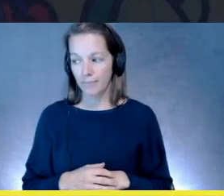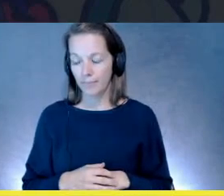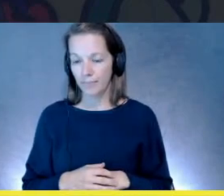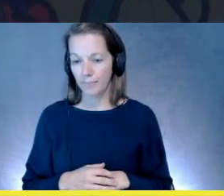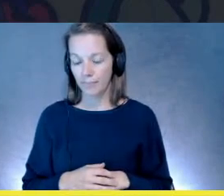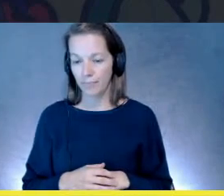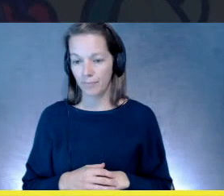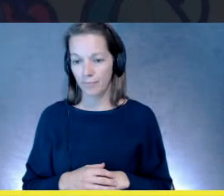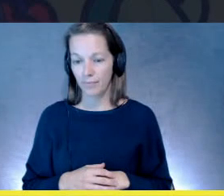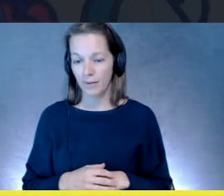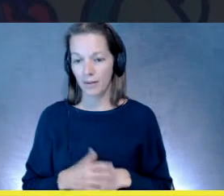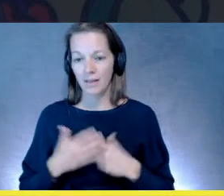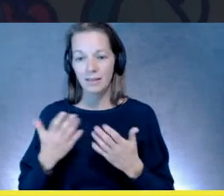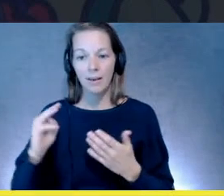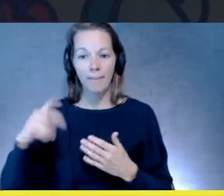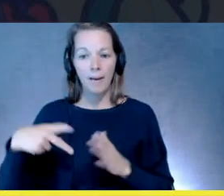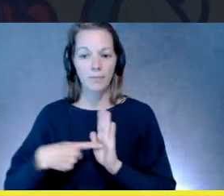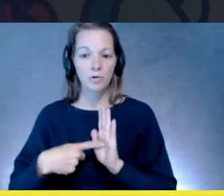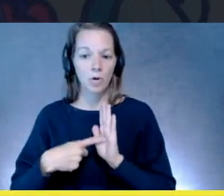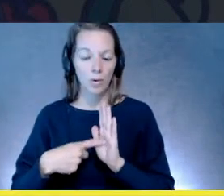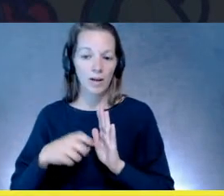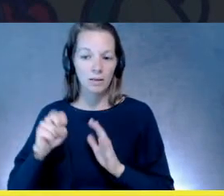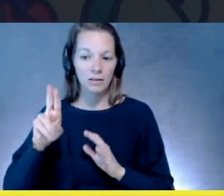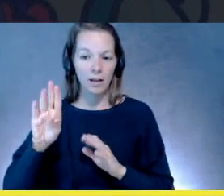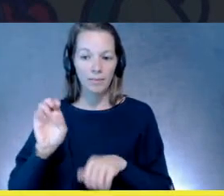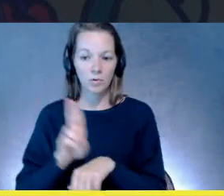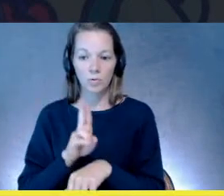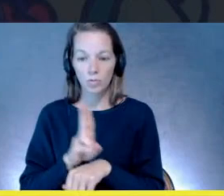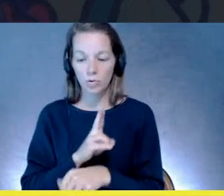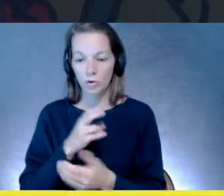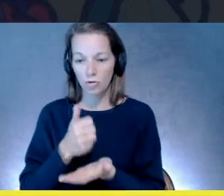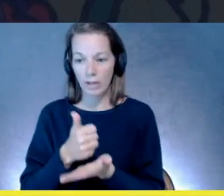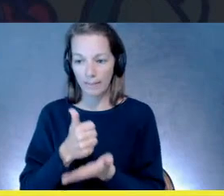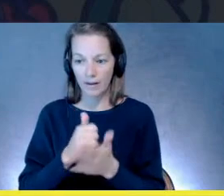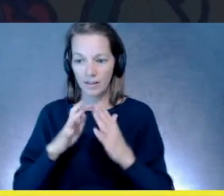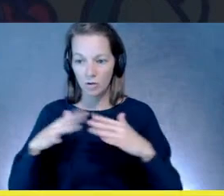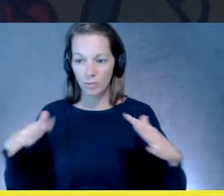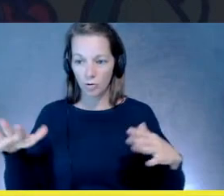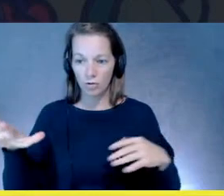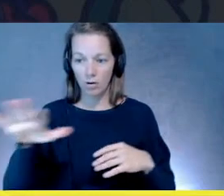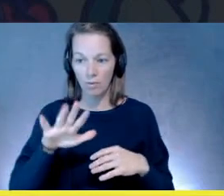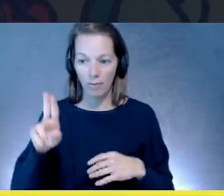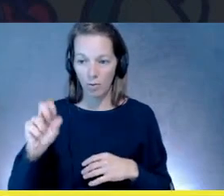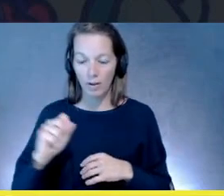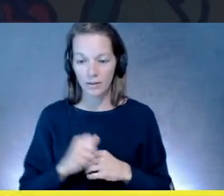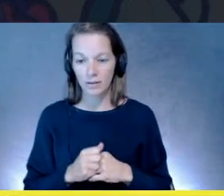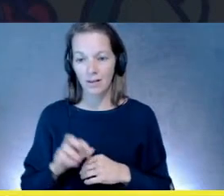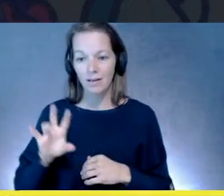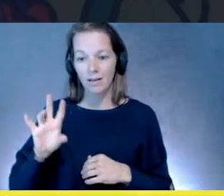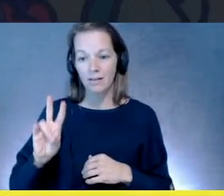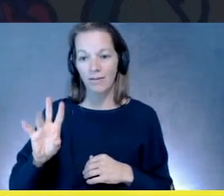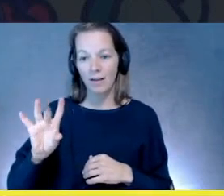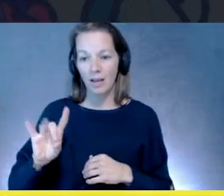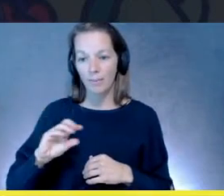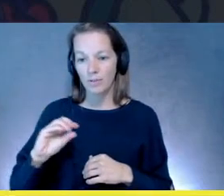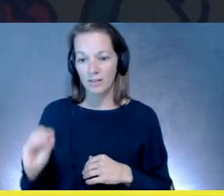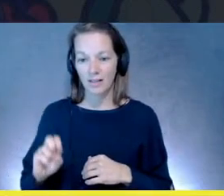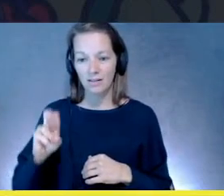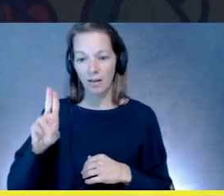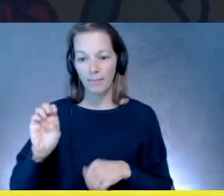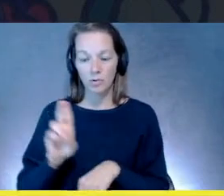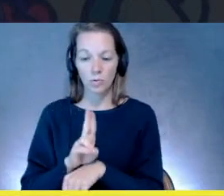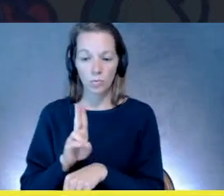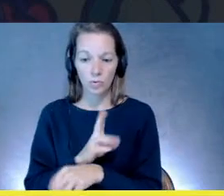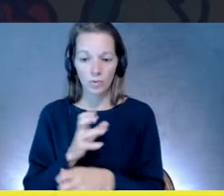This is a map showing the substance use treatment facility distribution across the US. 78% of substance use facilities received